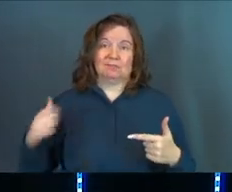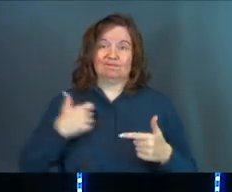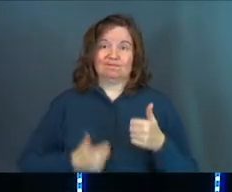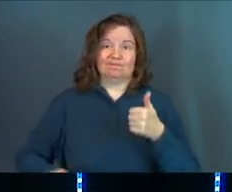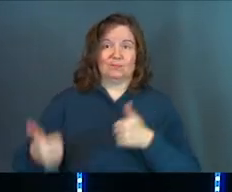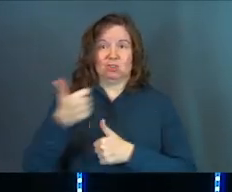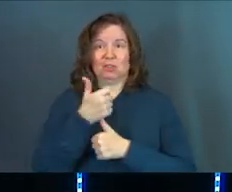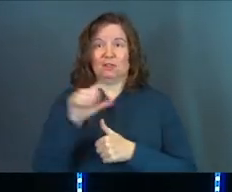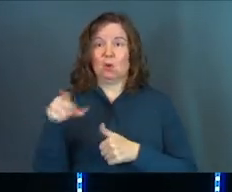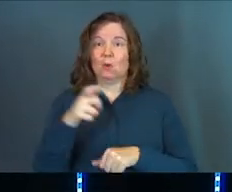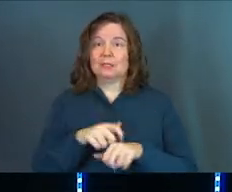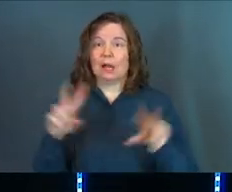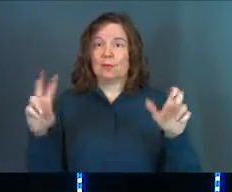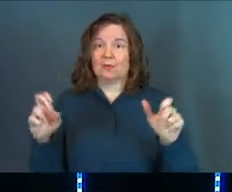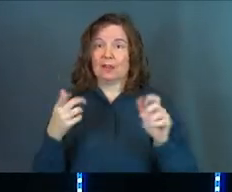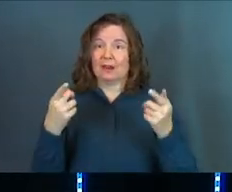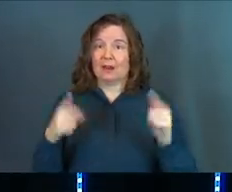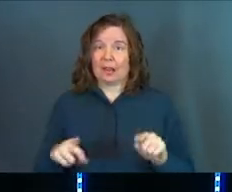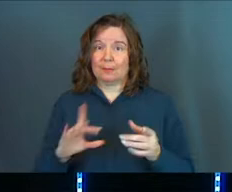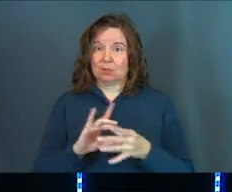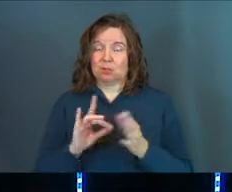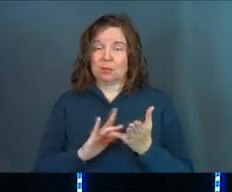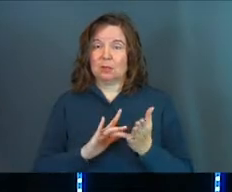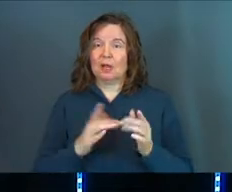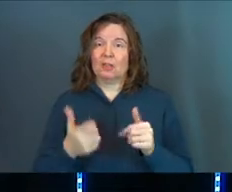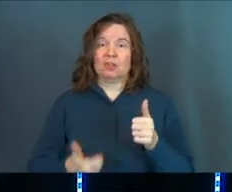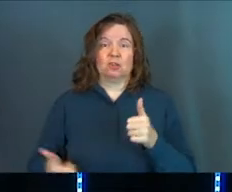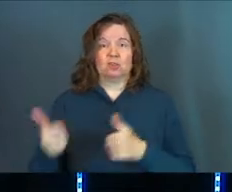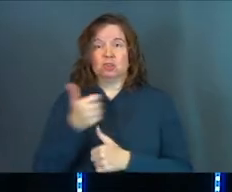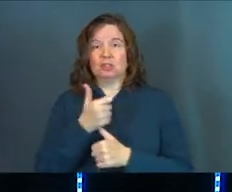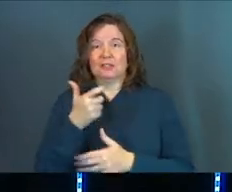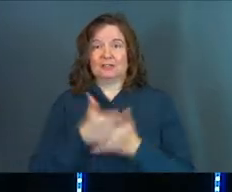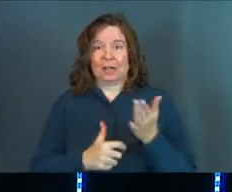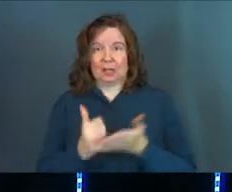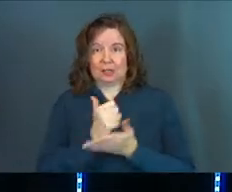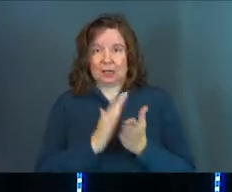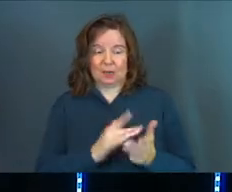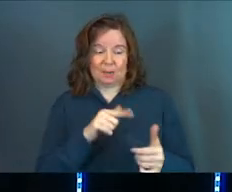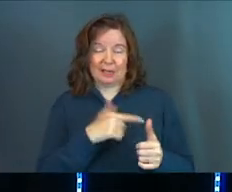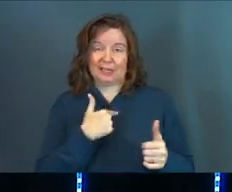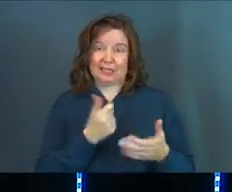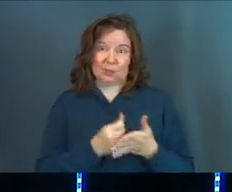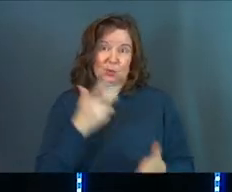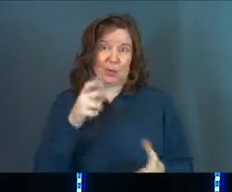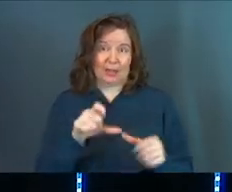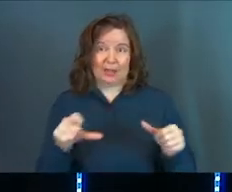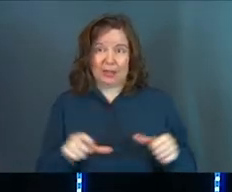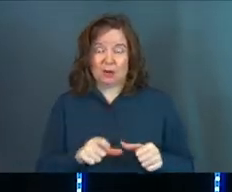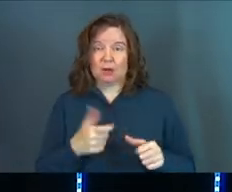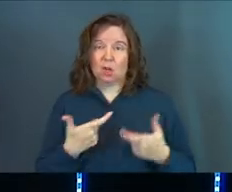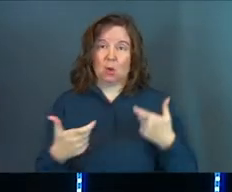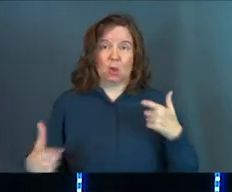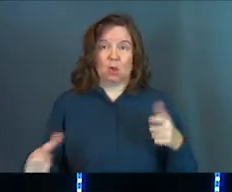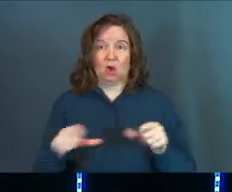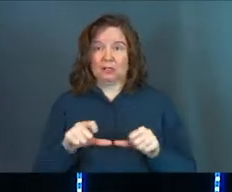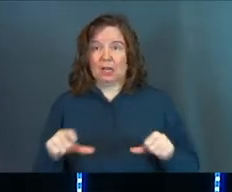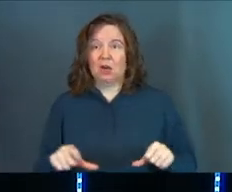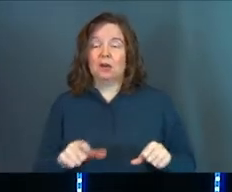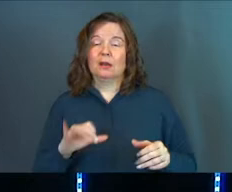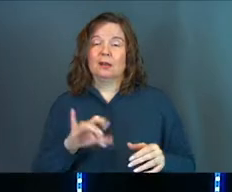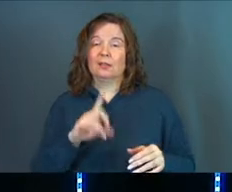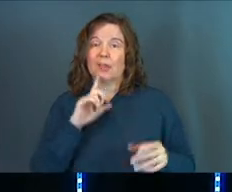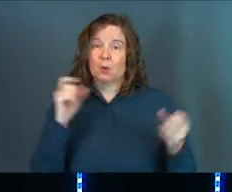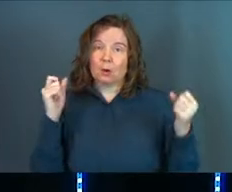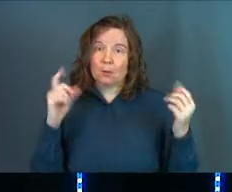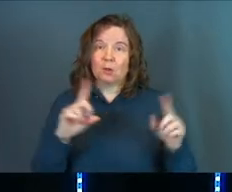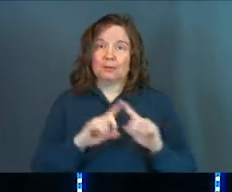It's the only time that phrase occurs in Scripture, chief tax collector, probably because it was such a wealthy area, it was such a large area that